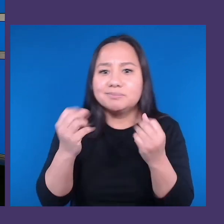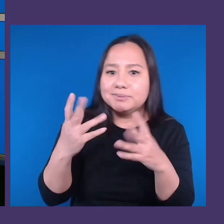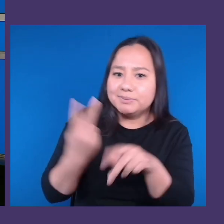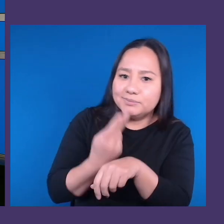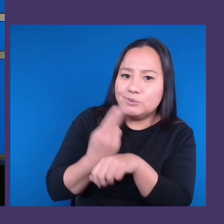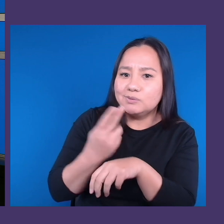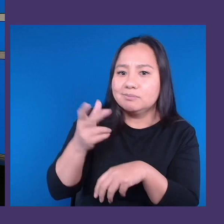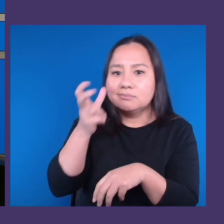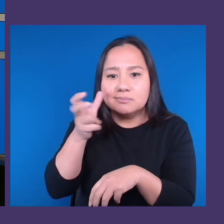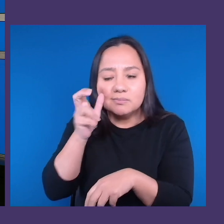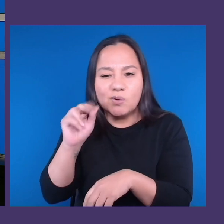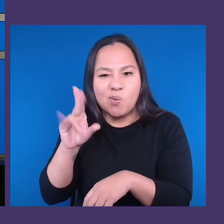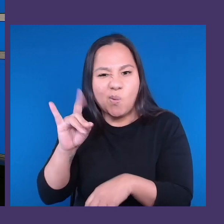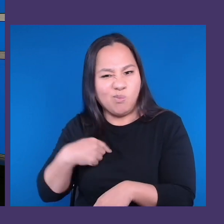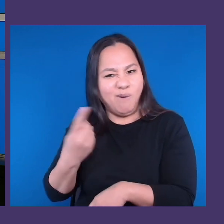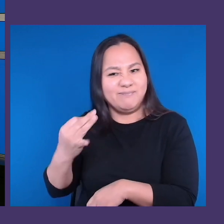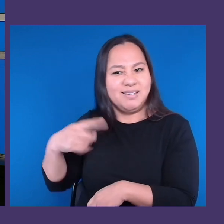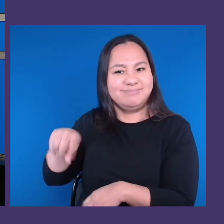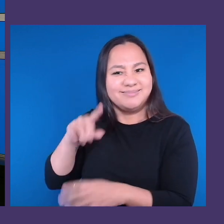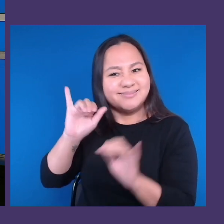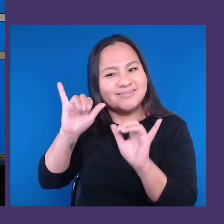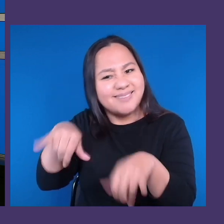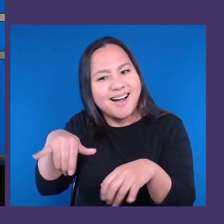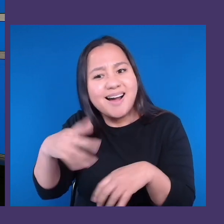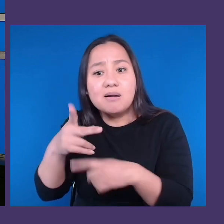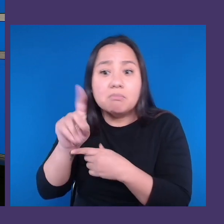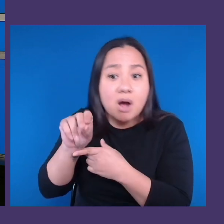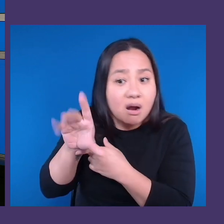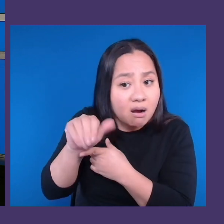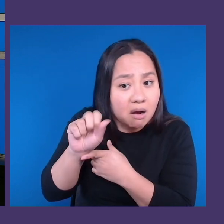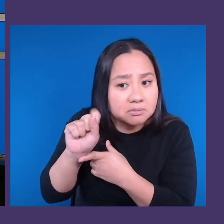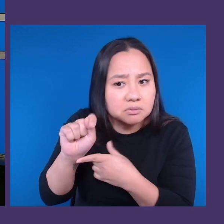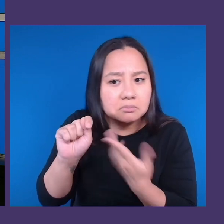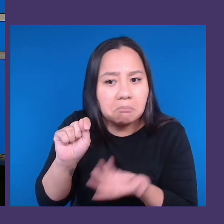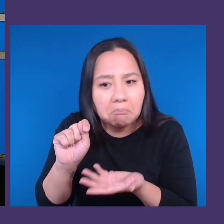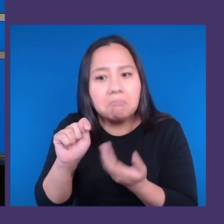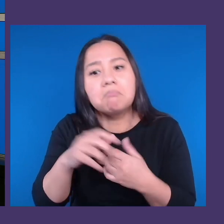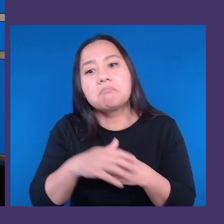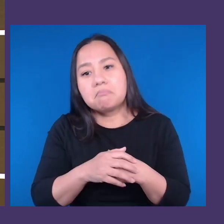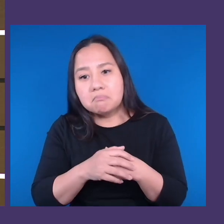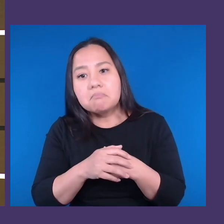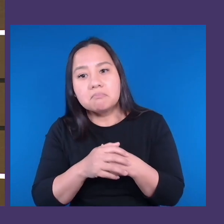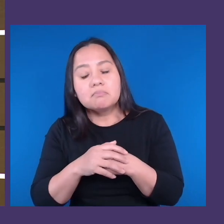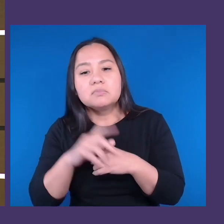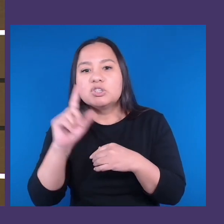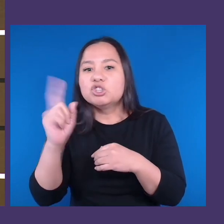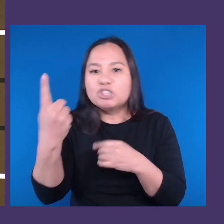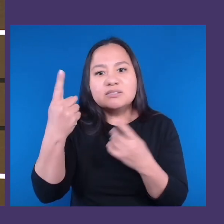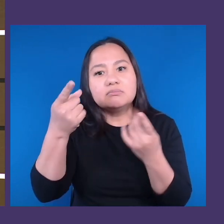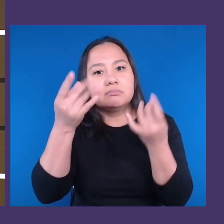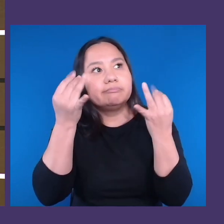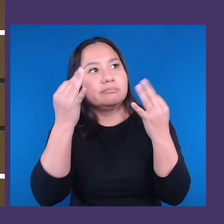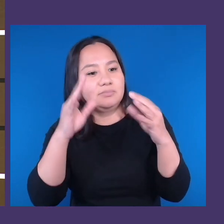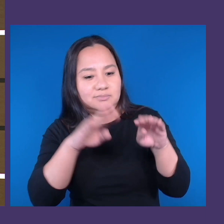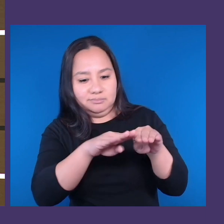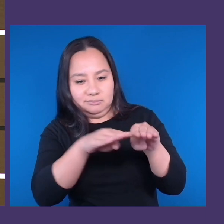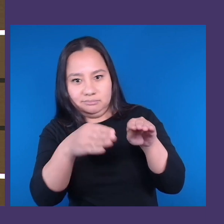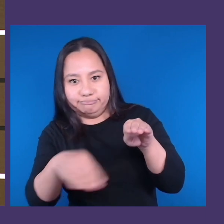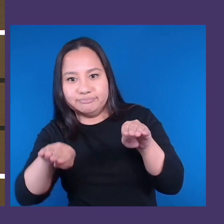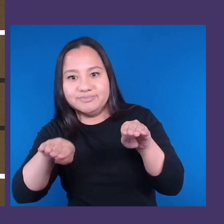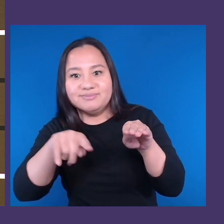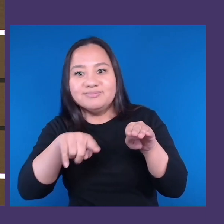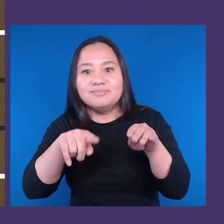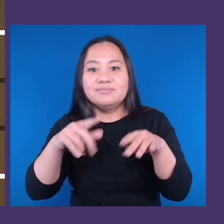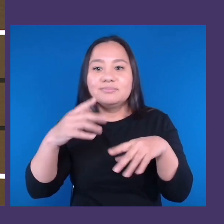audiobooks or like podcasts. Just think, the curb cut, anybody who's going down the sidewalk